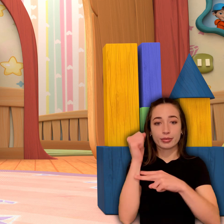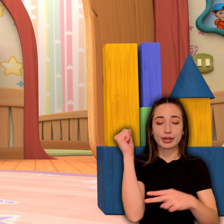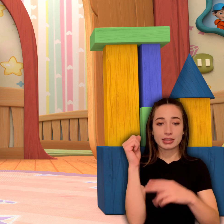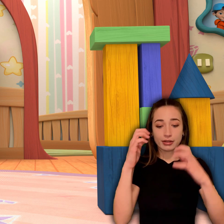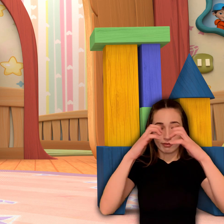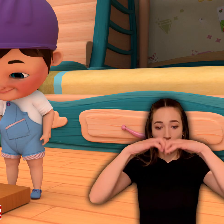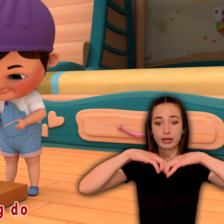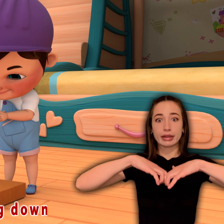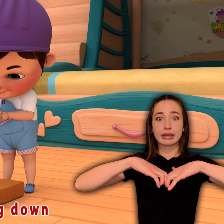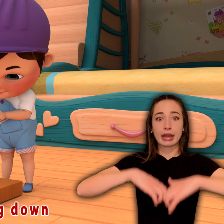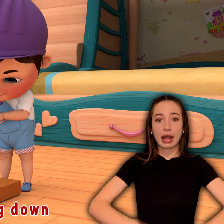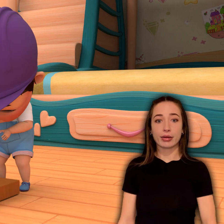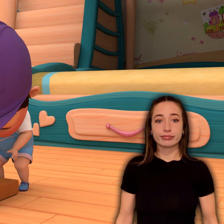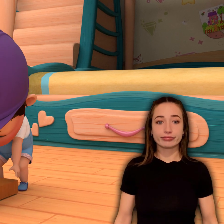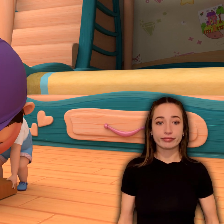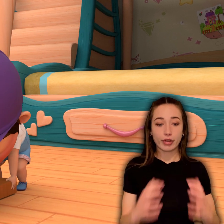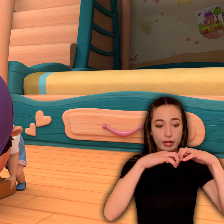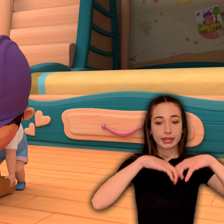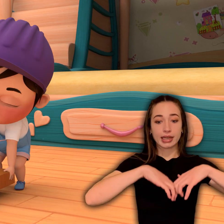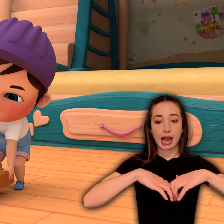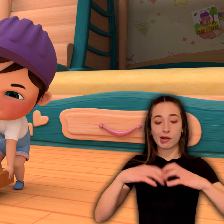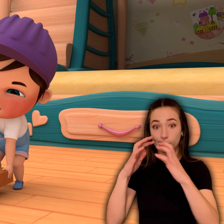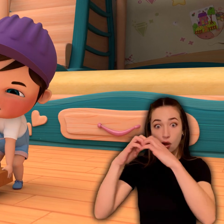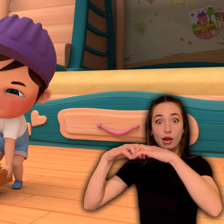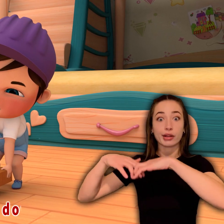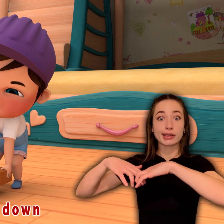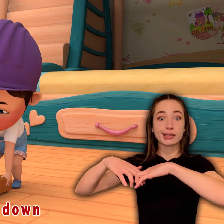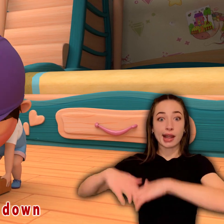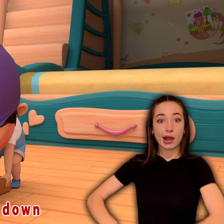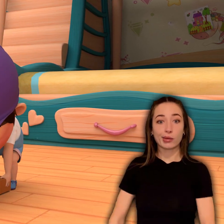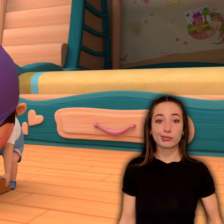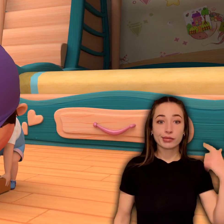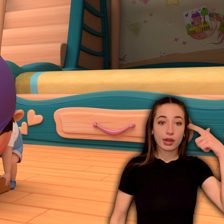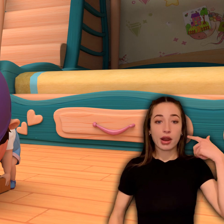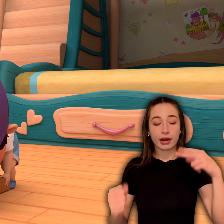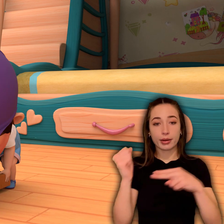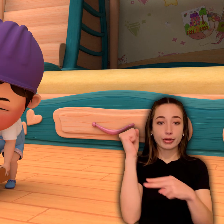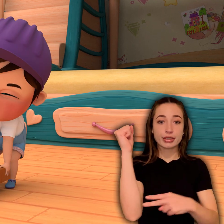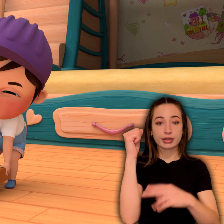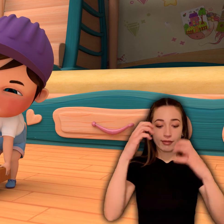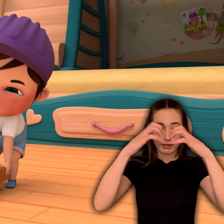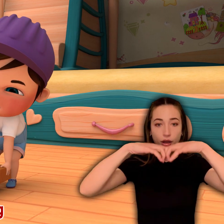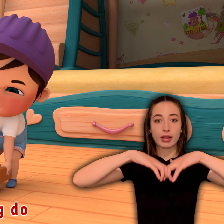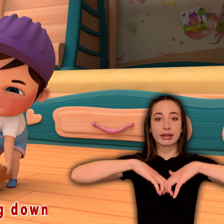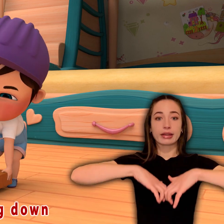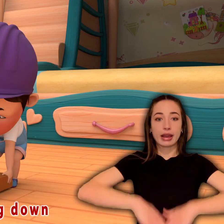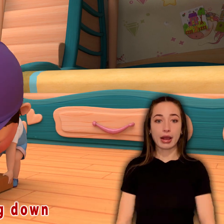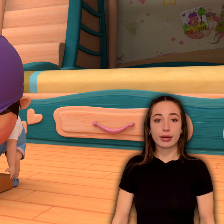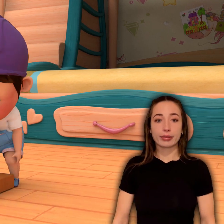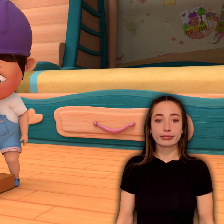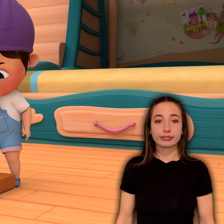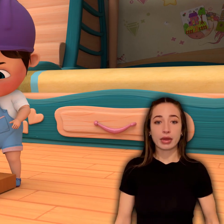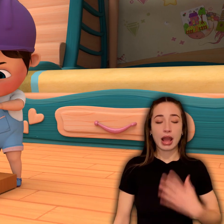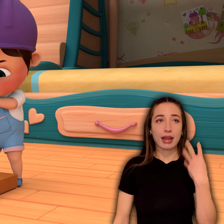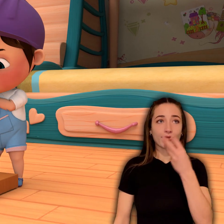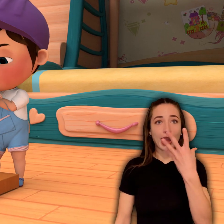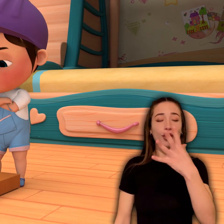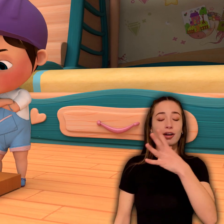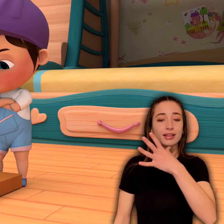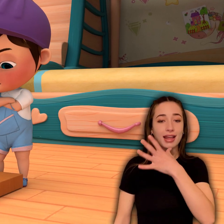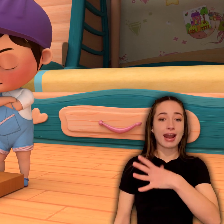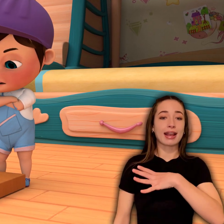London Bridge is falling down falling down falling down London bridge is falling down